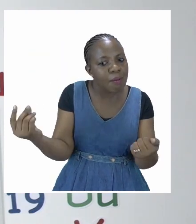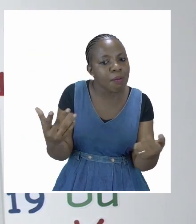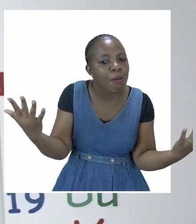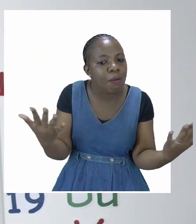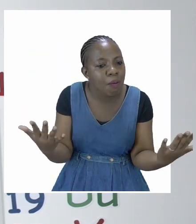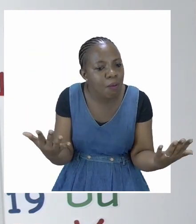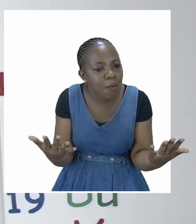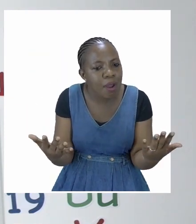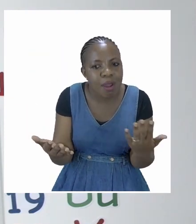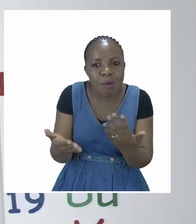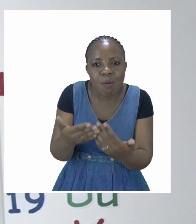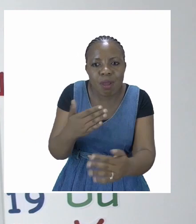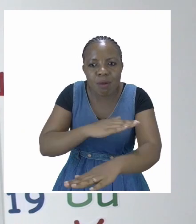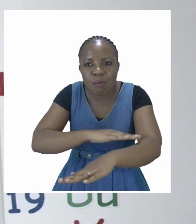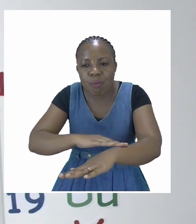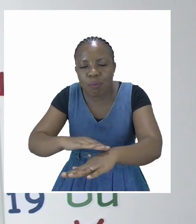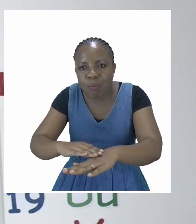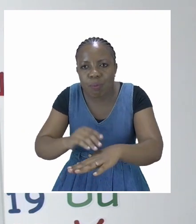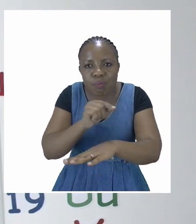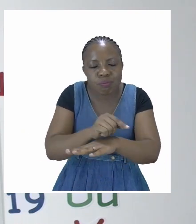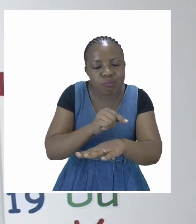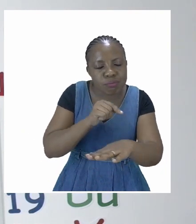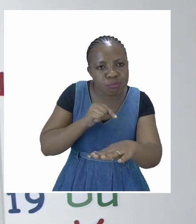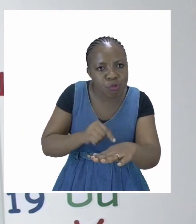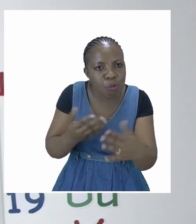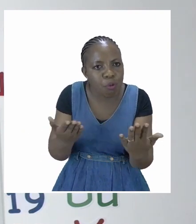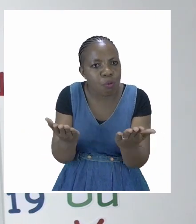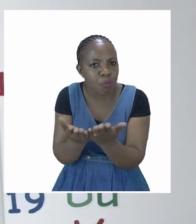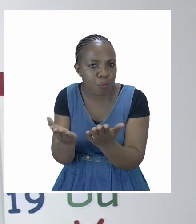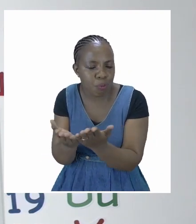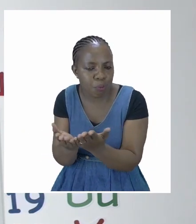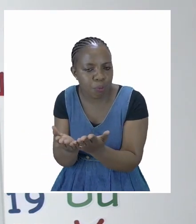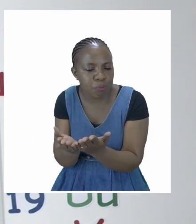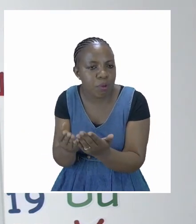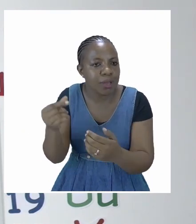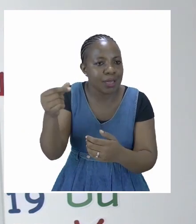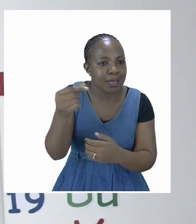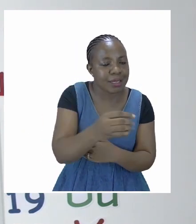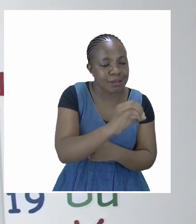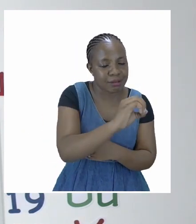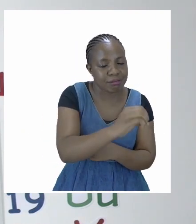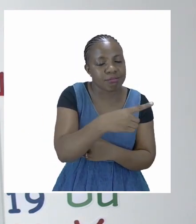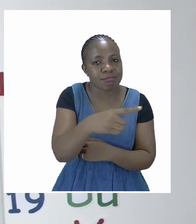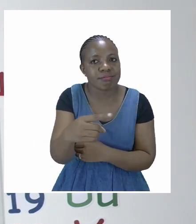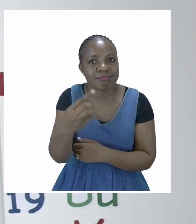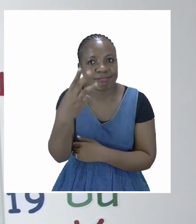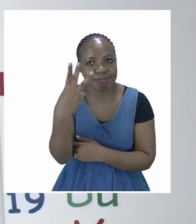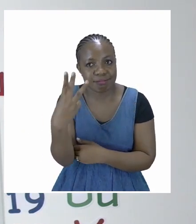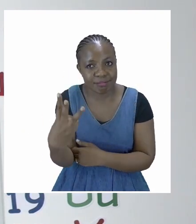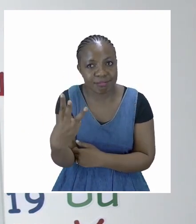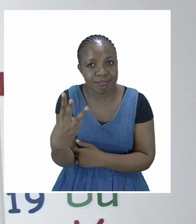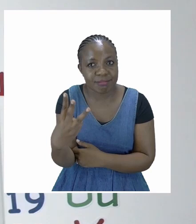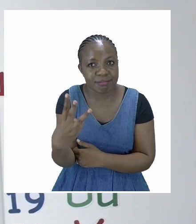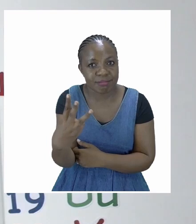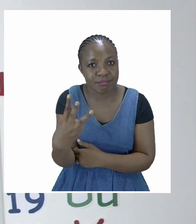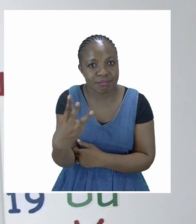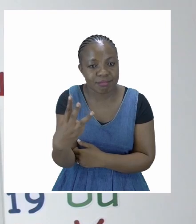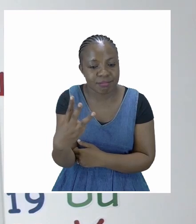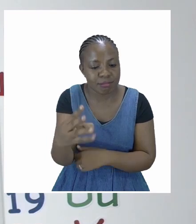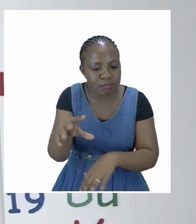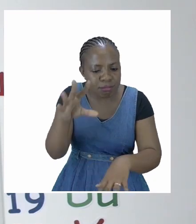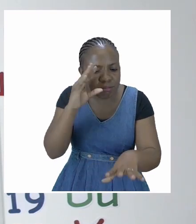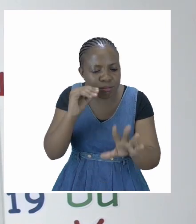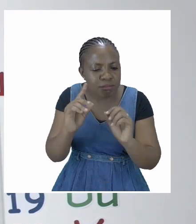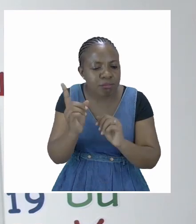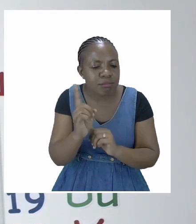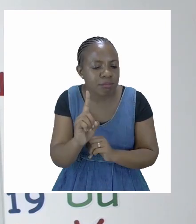to Thursday for pre-primary up until grade 3. The lessons are for listening